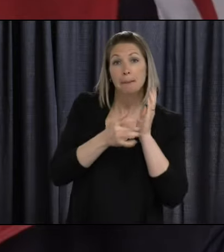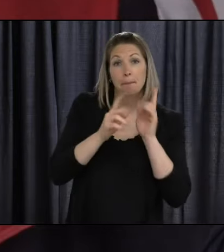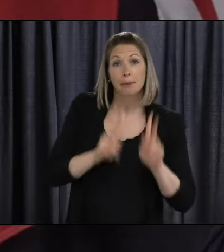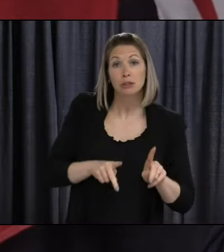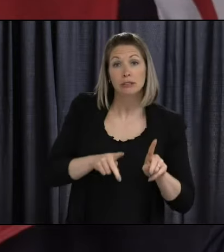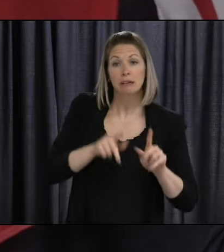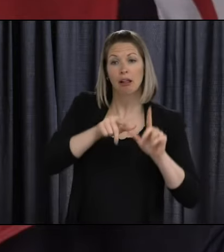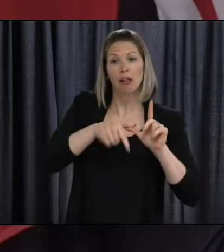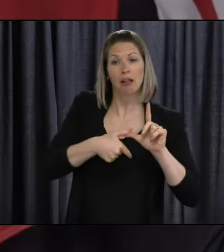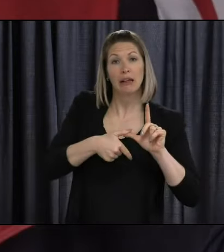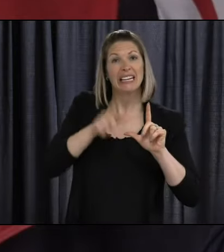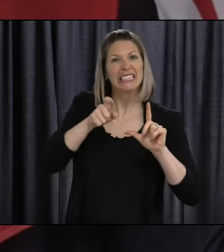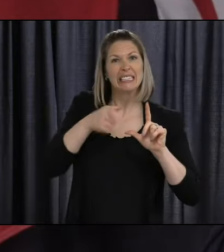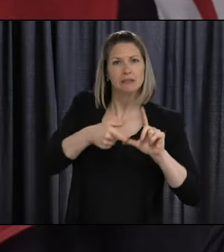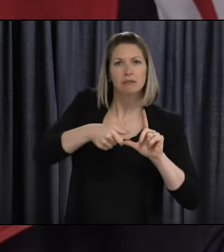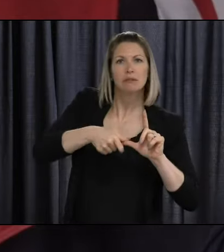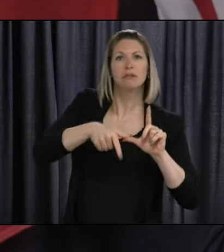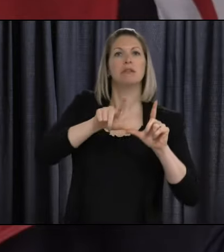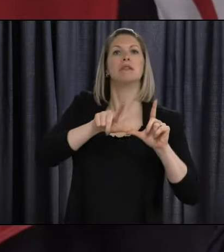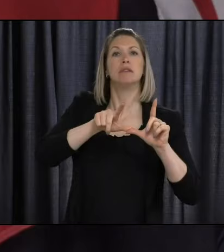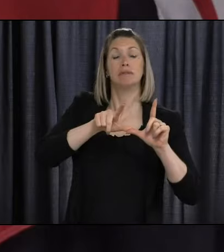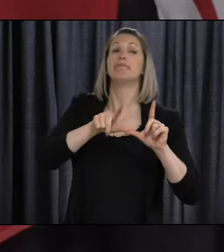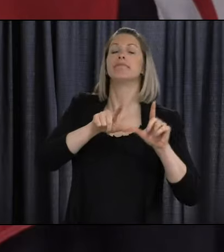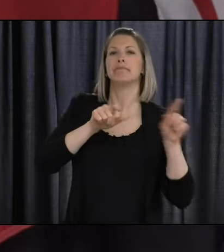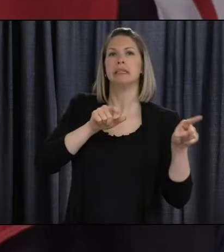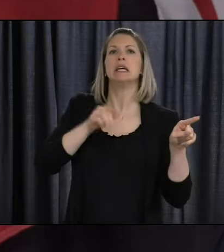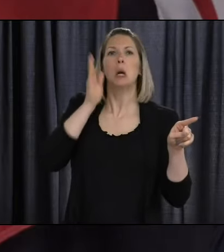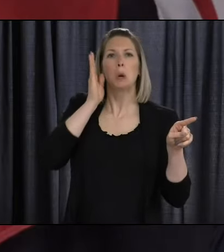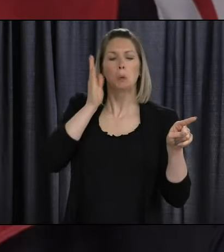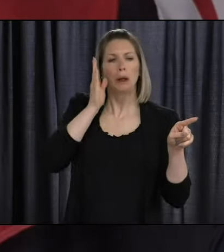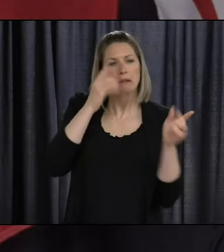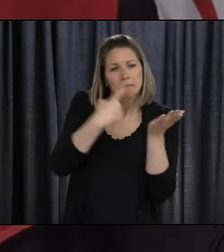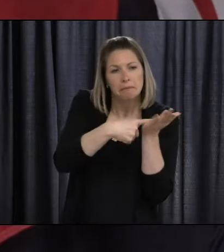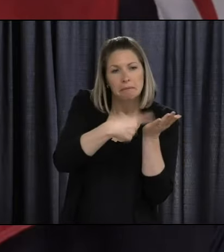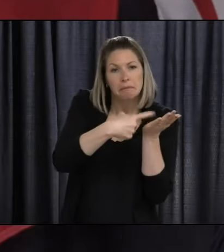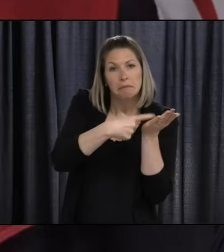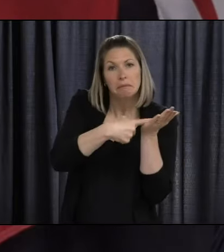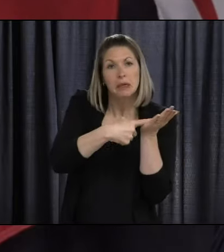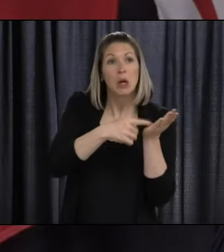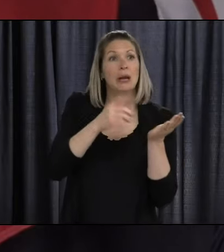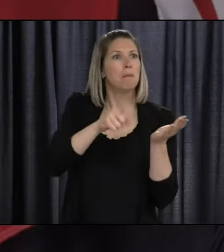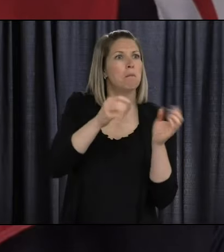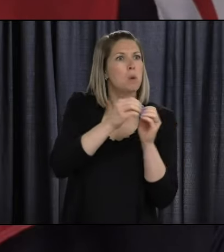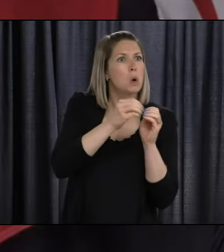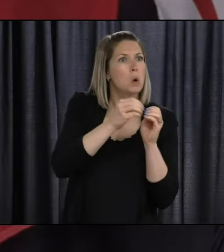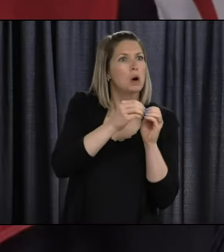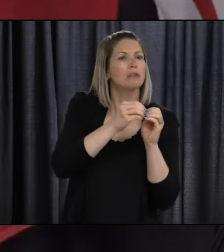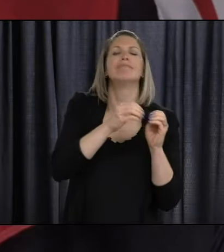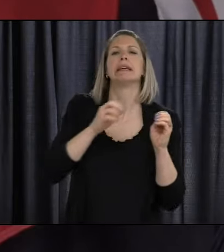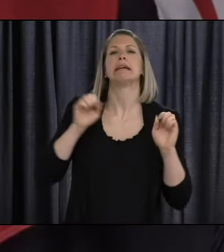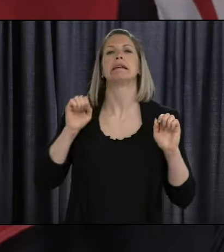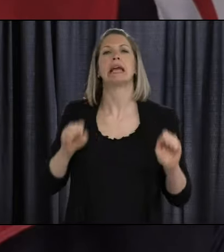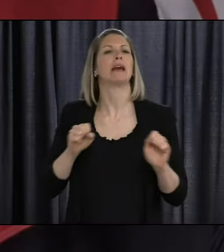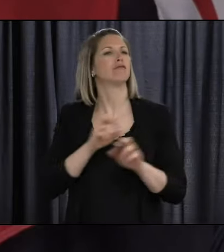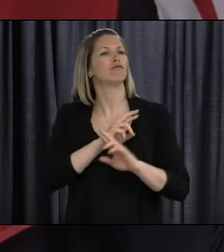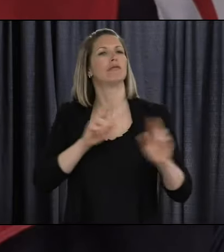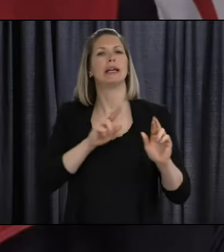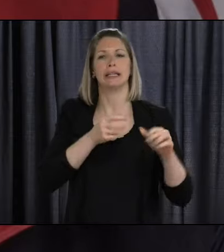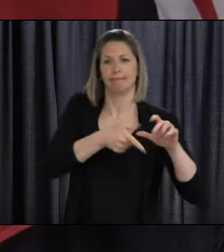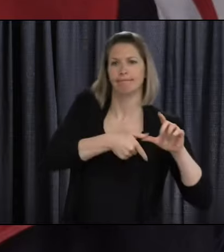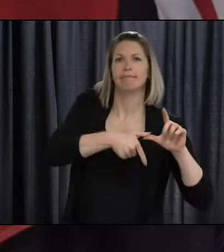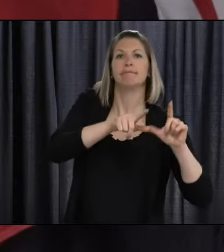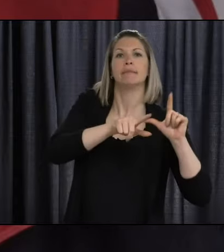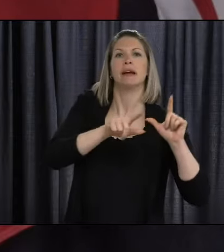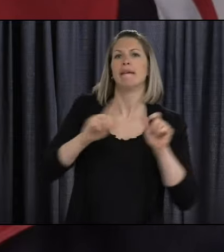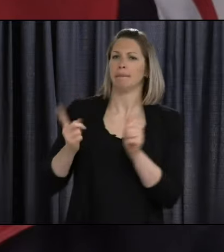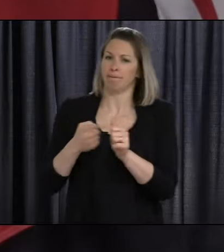if there is an area of immediate need for the service due to an actual potential threat to public safety, health and welfare, or if